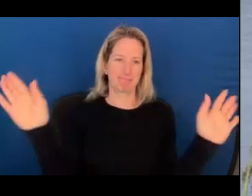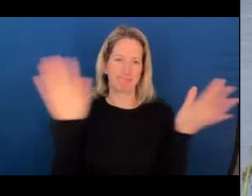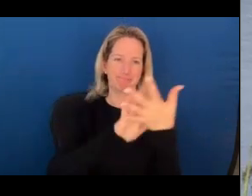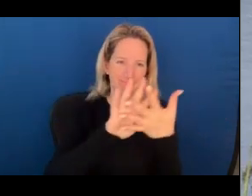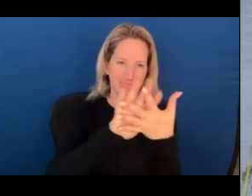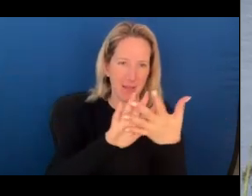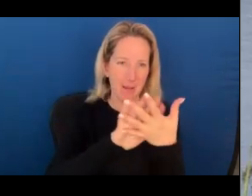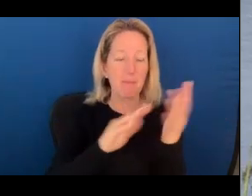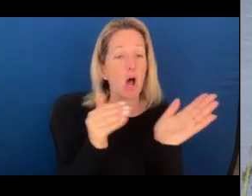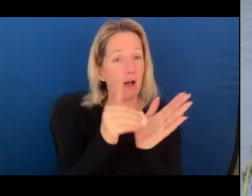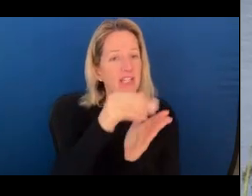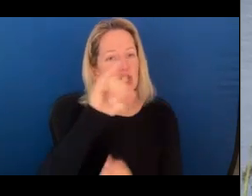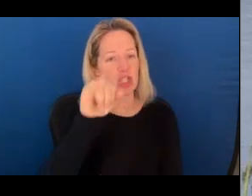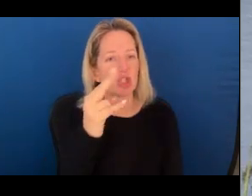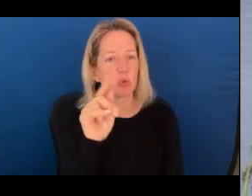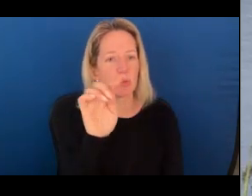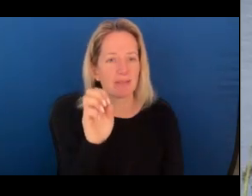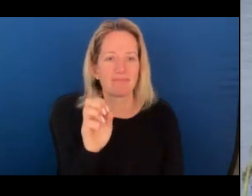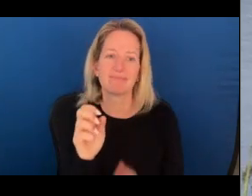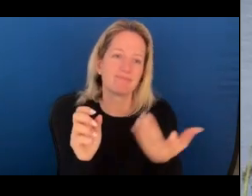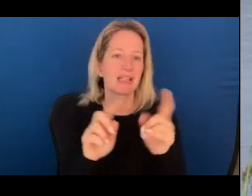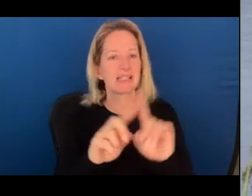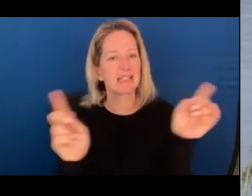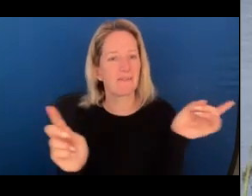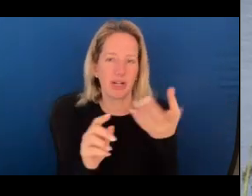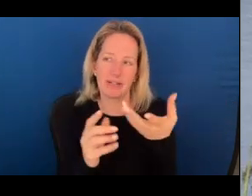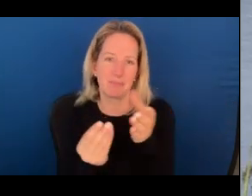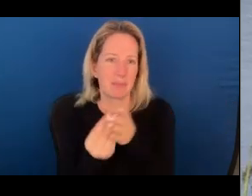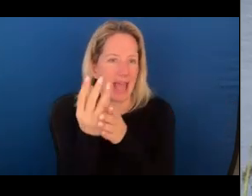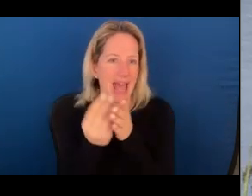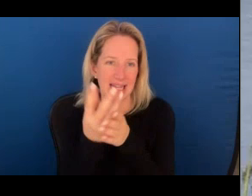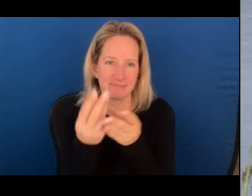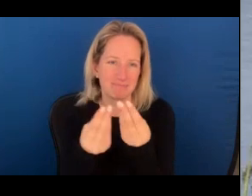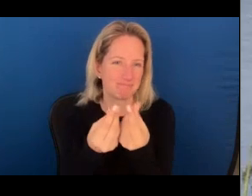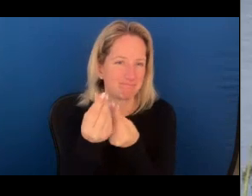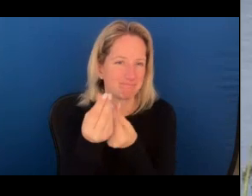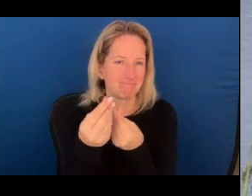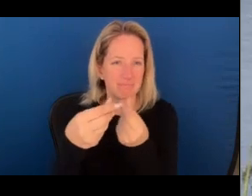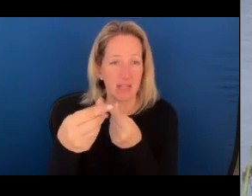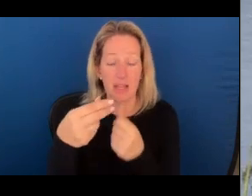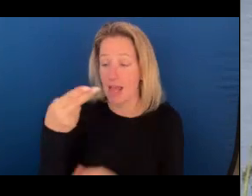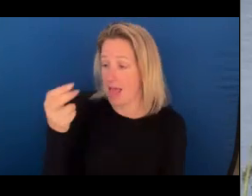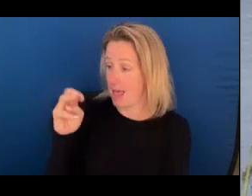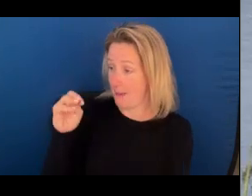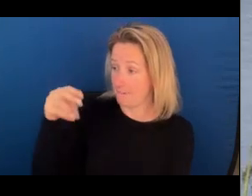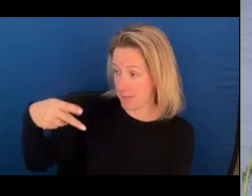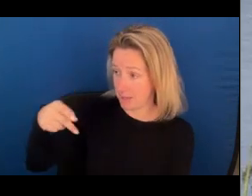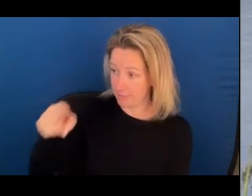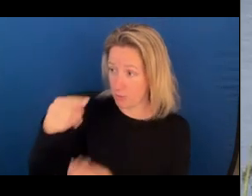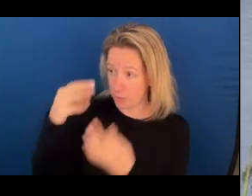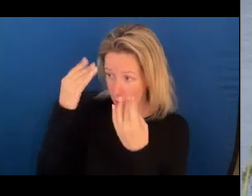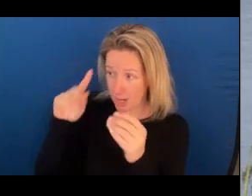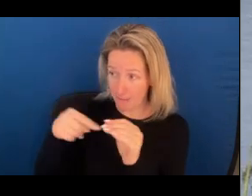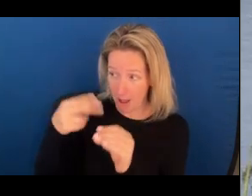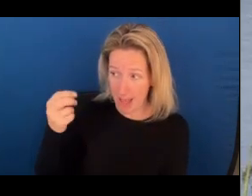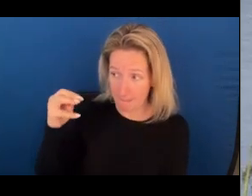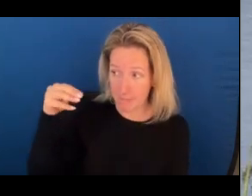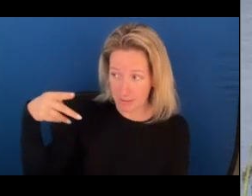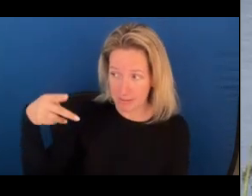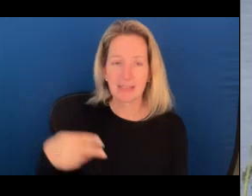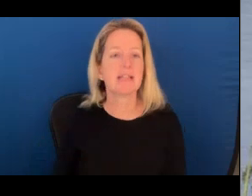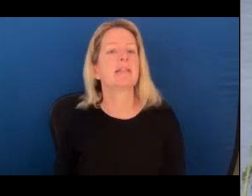jute. It's a different plant that they make fiber material out of. And what about hemp? Have you ever thought about hemp? Well, we're in South